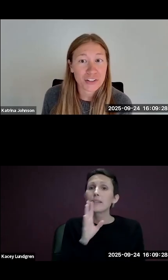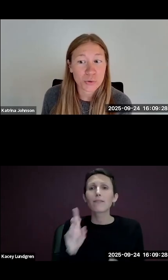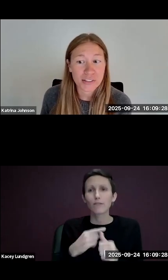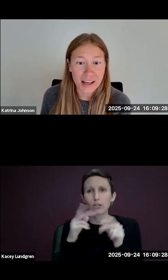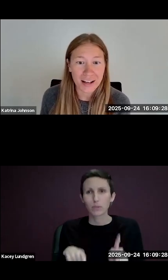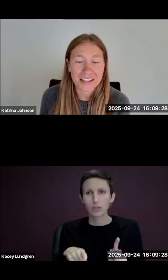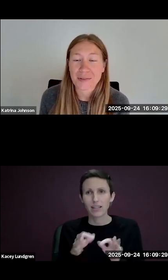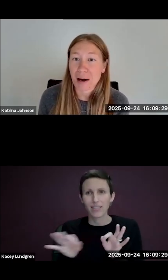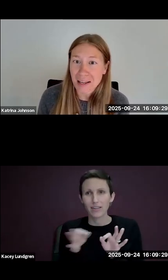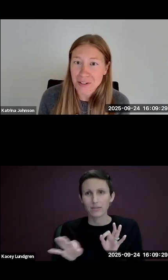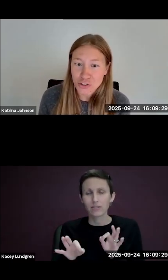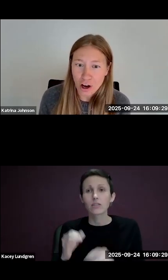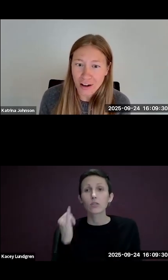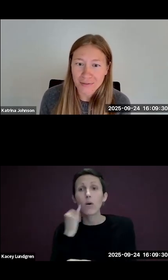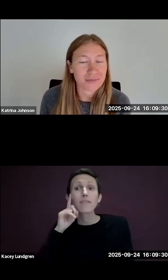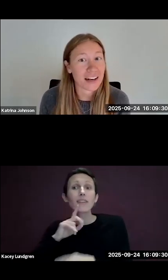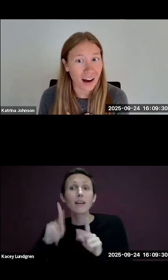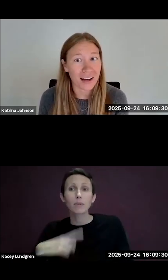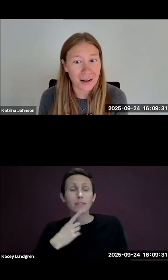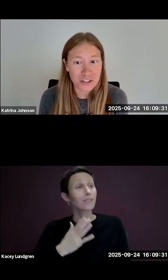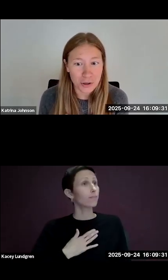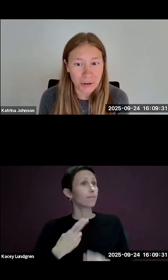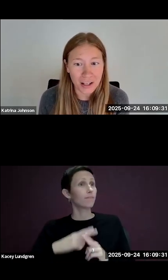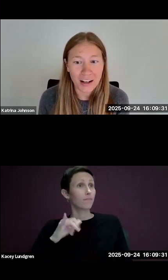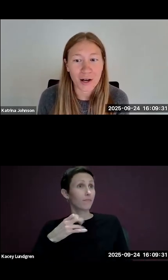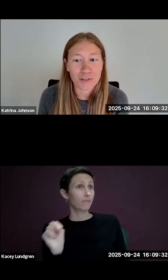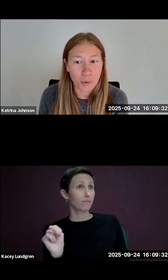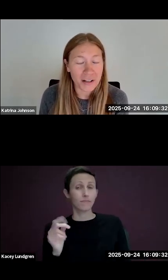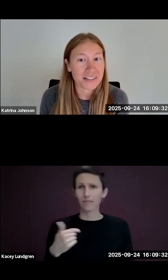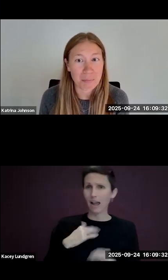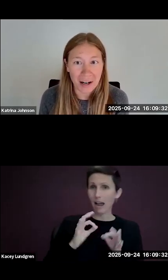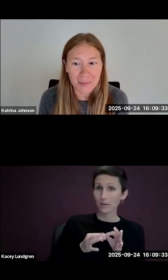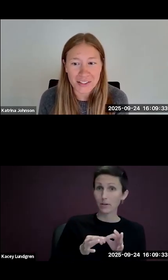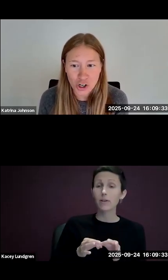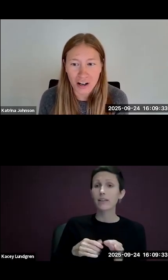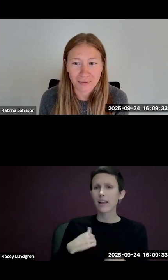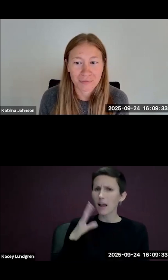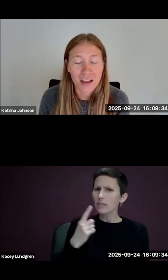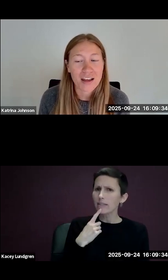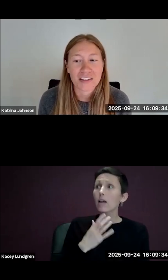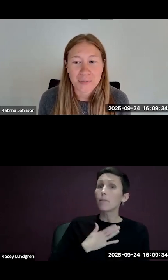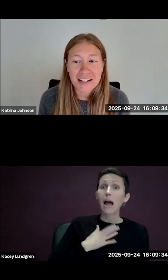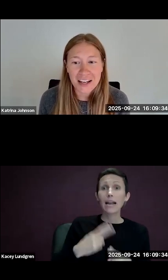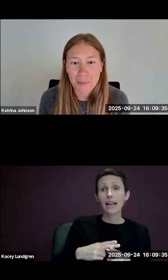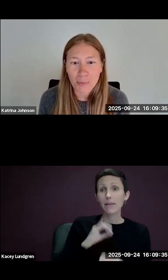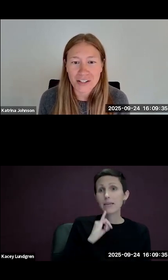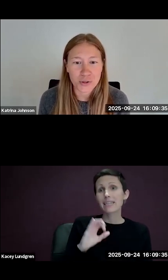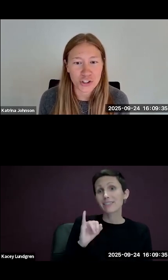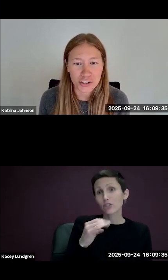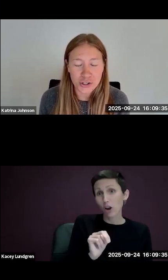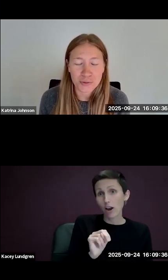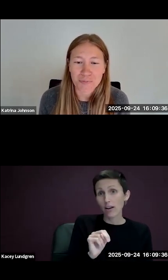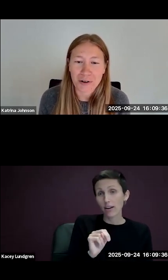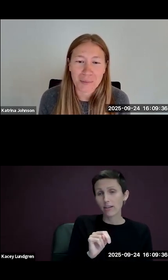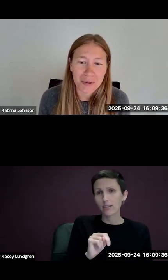deaf individual signs, "My name is John," and I am interpreting, I would voice, "My name is John." This may take a moment